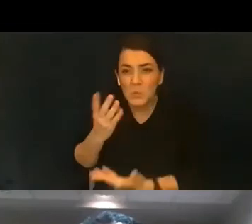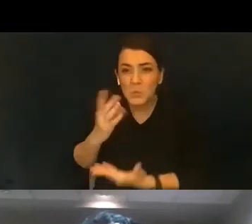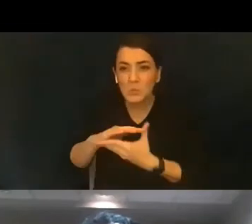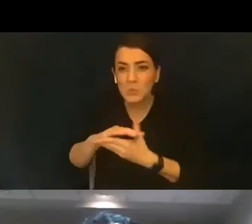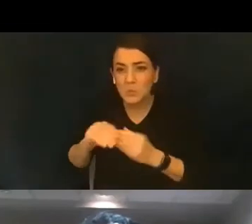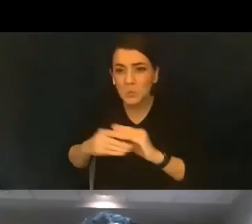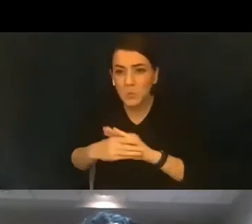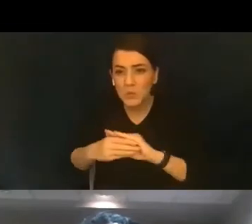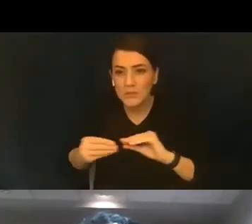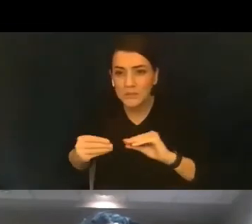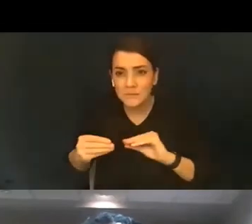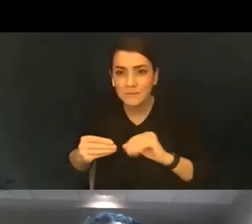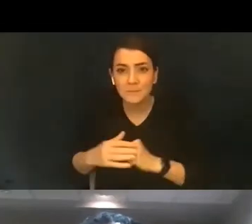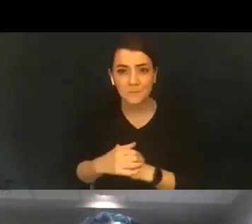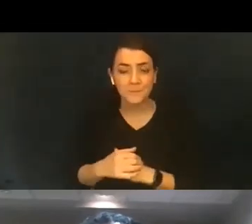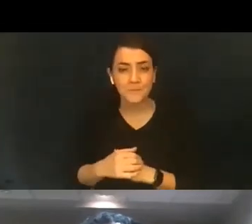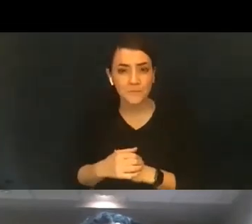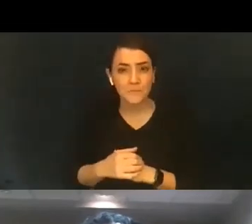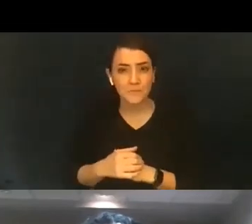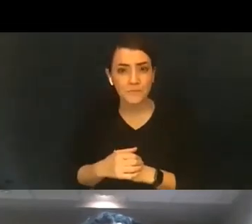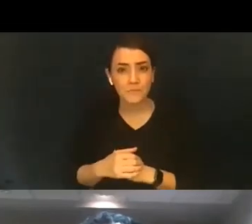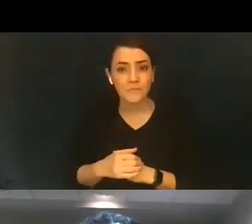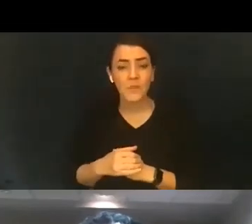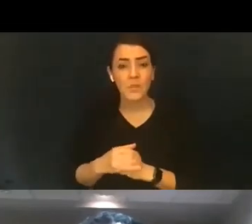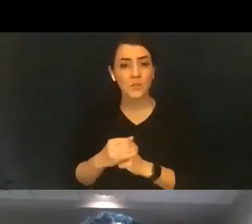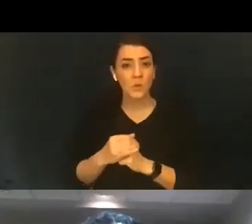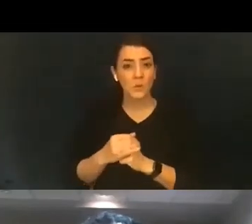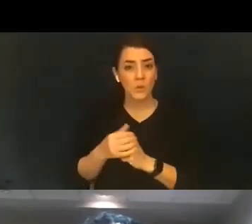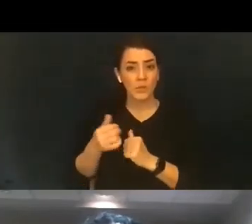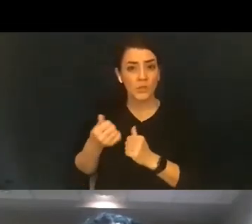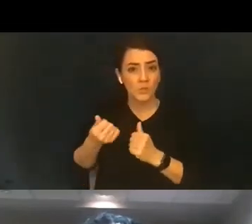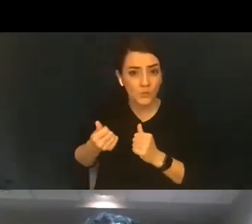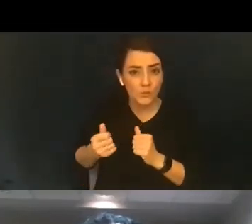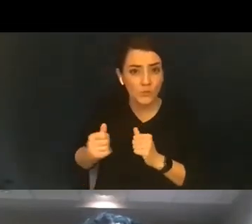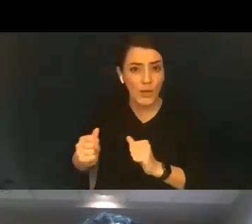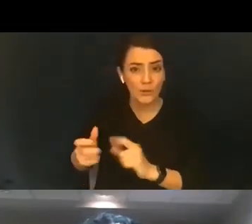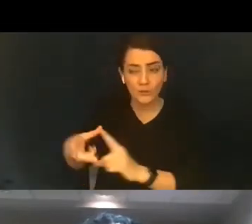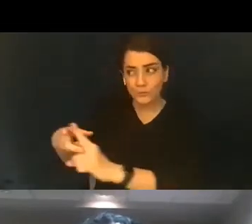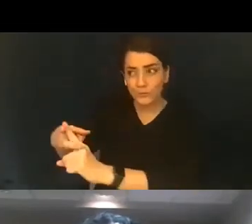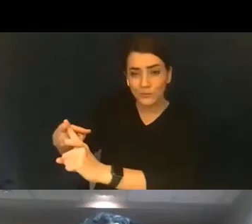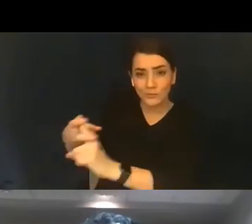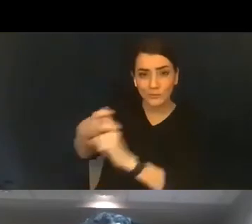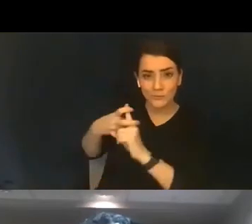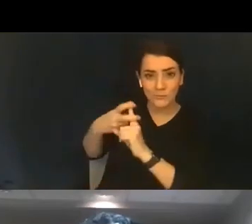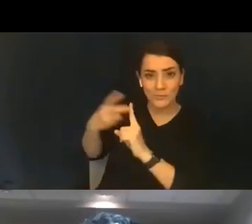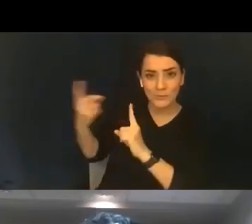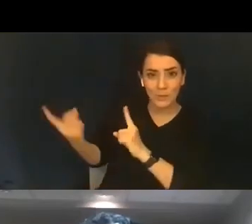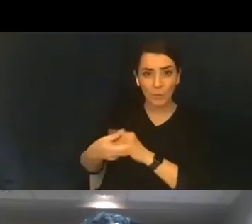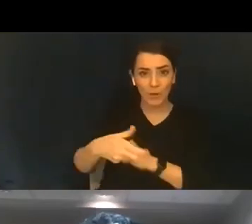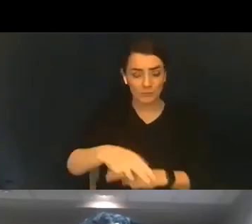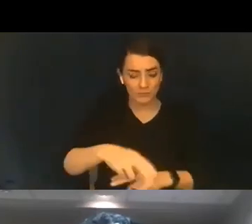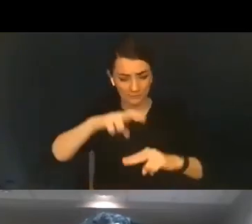talk about painful moments in their lives, I've come